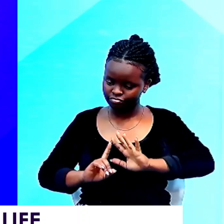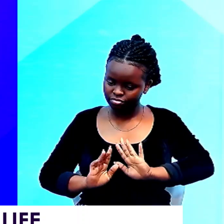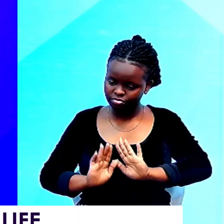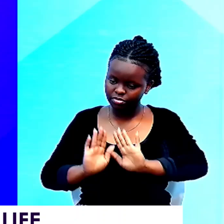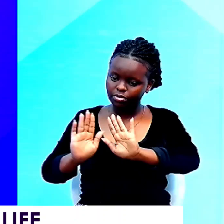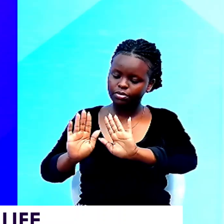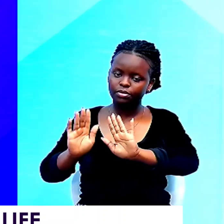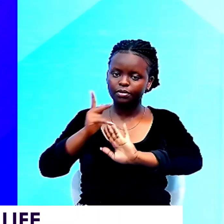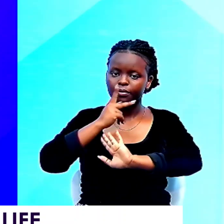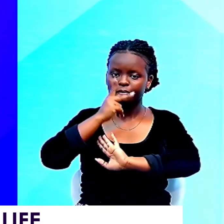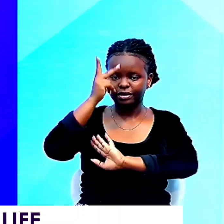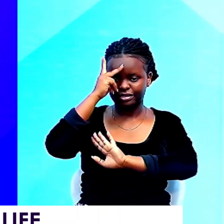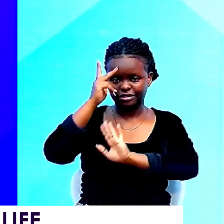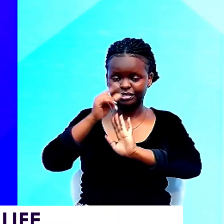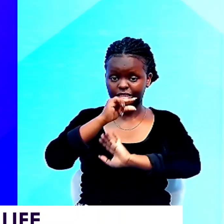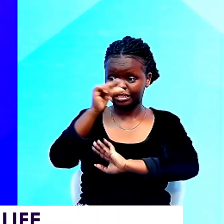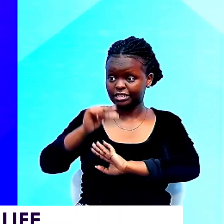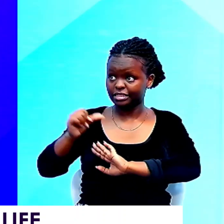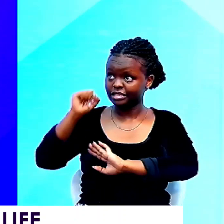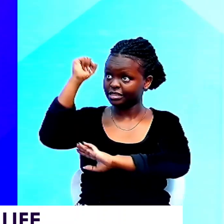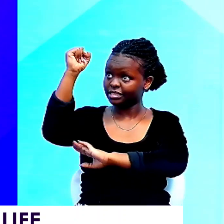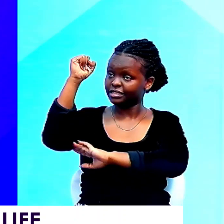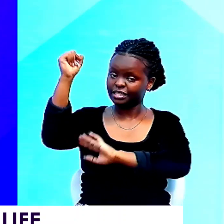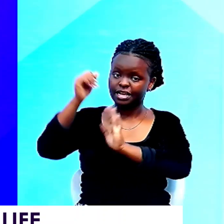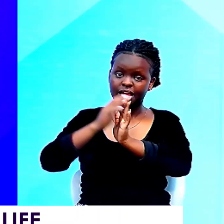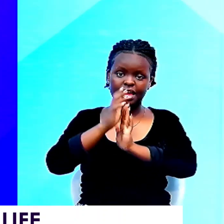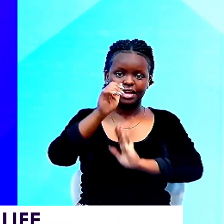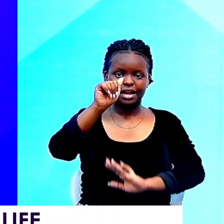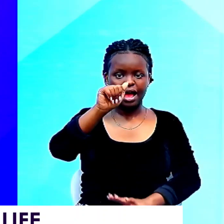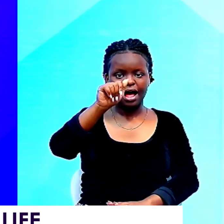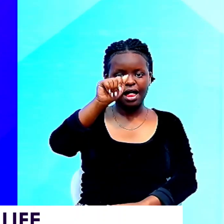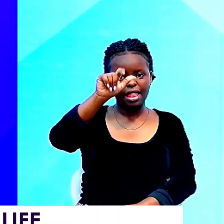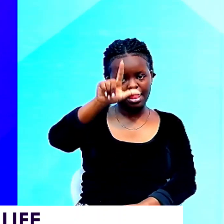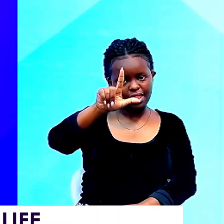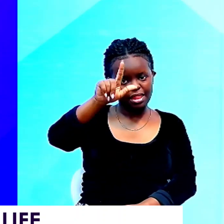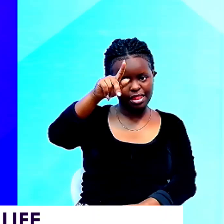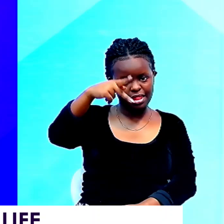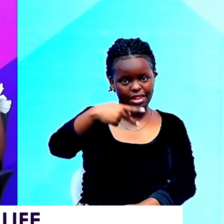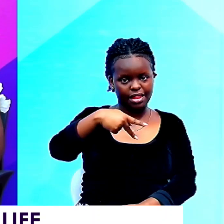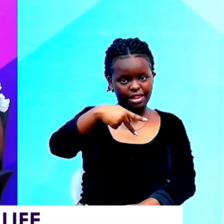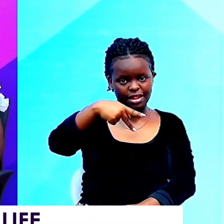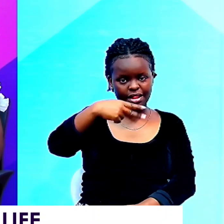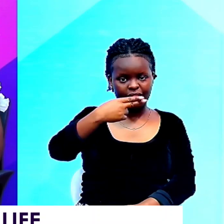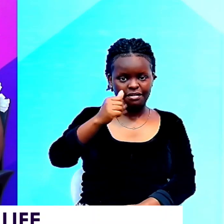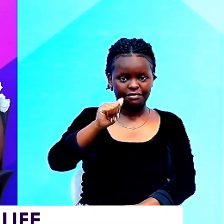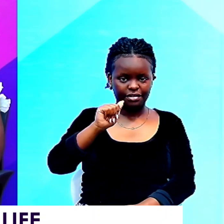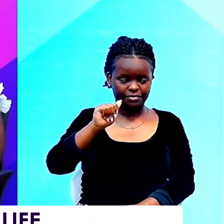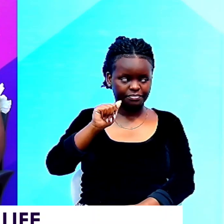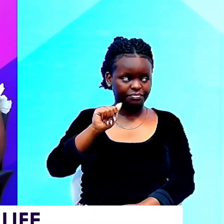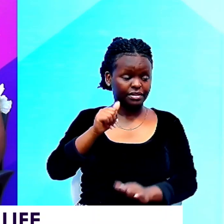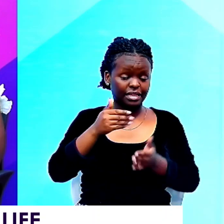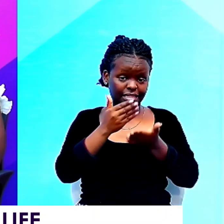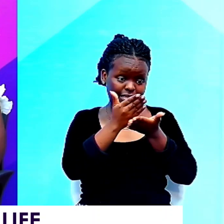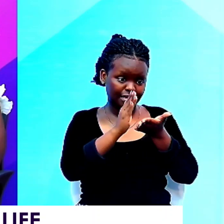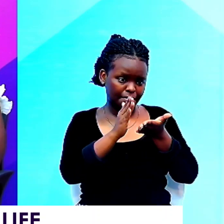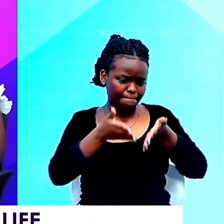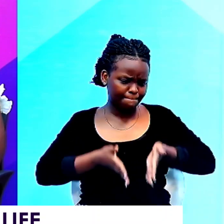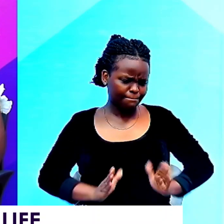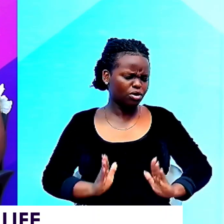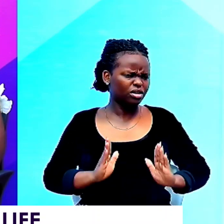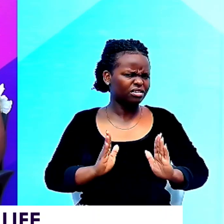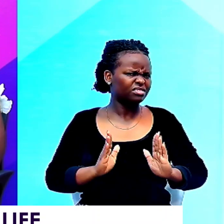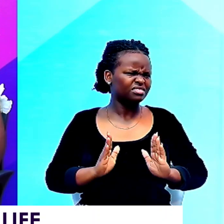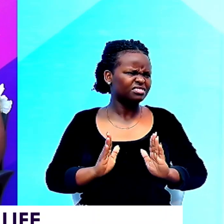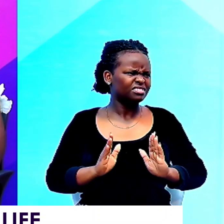parents, are the Gen Zs and the alpha generation. Did you just say alpha? Yes. And there are some that are being born this year. I'm told they are called